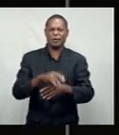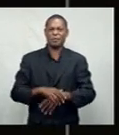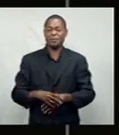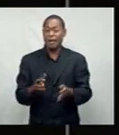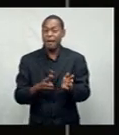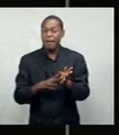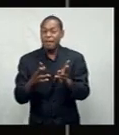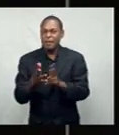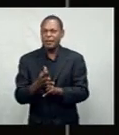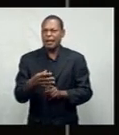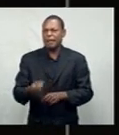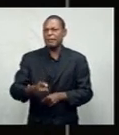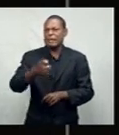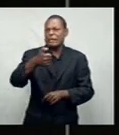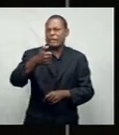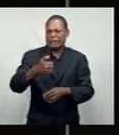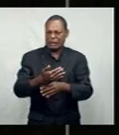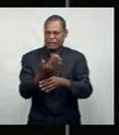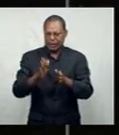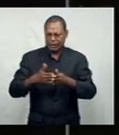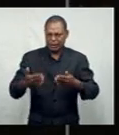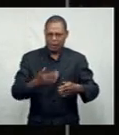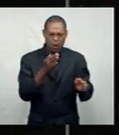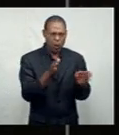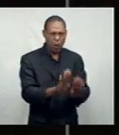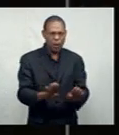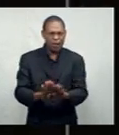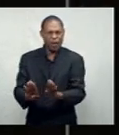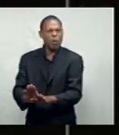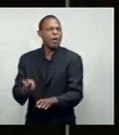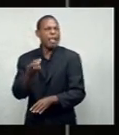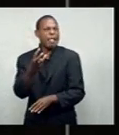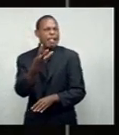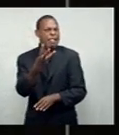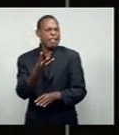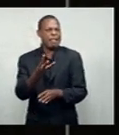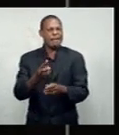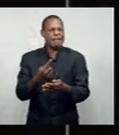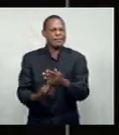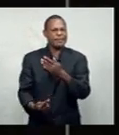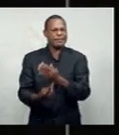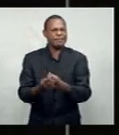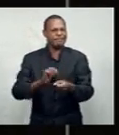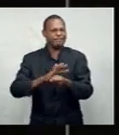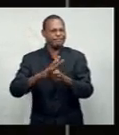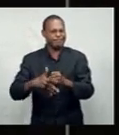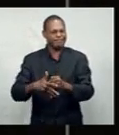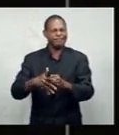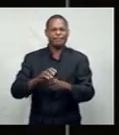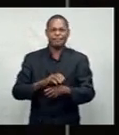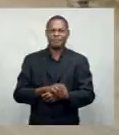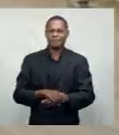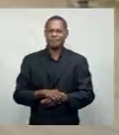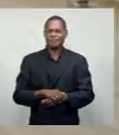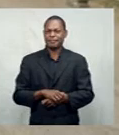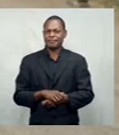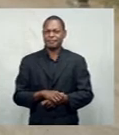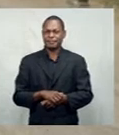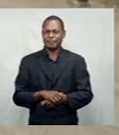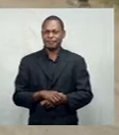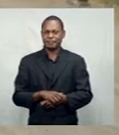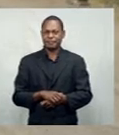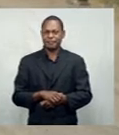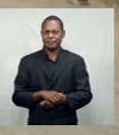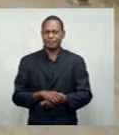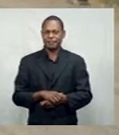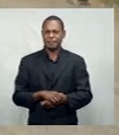also into its 6th day of lockdown, following the 3 cases detected a few days ago. Felipe Naikaso has more. With a